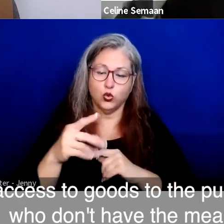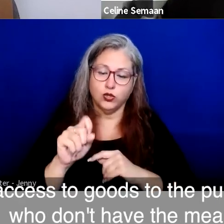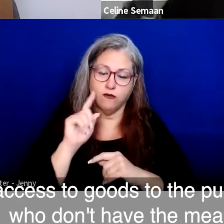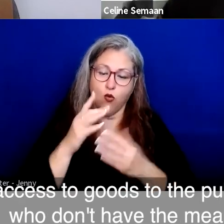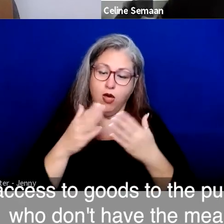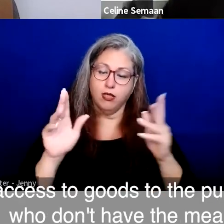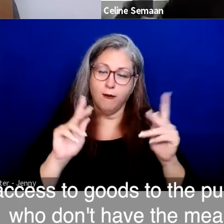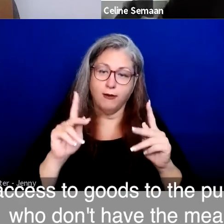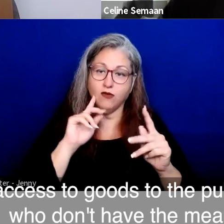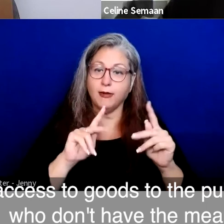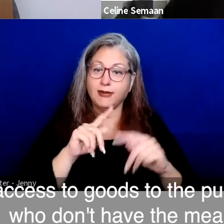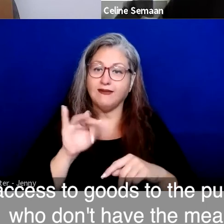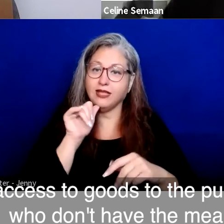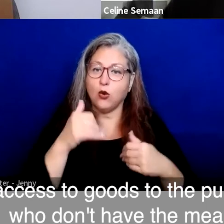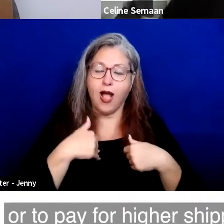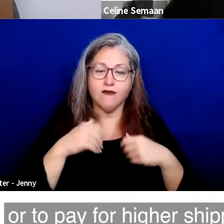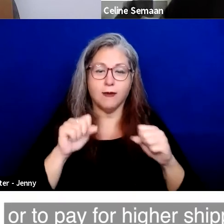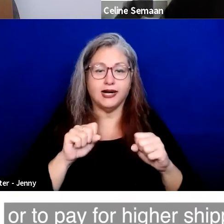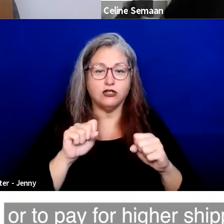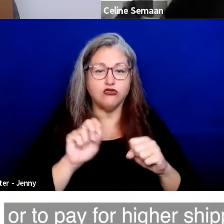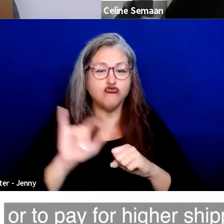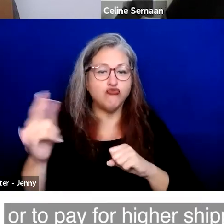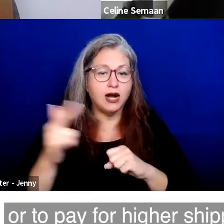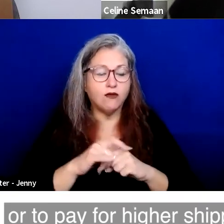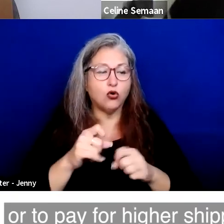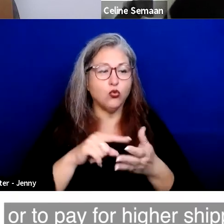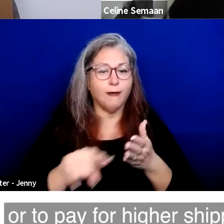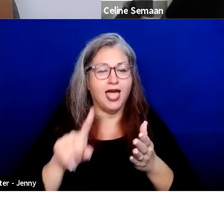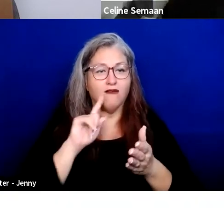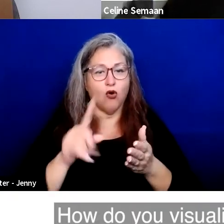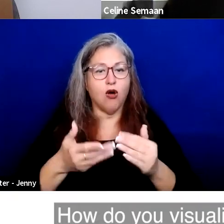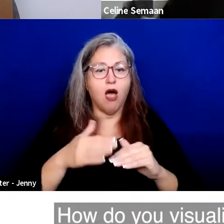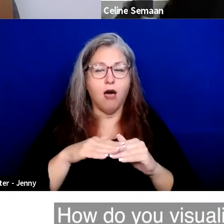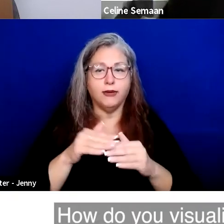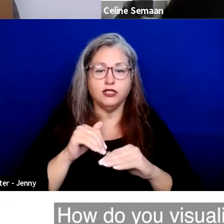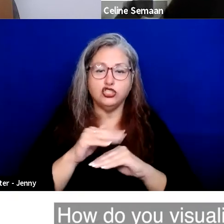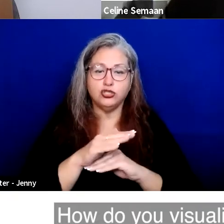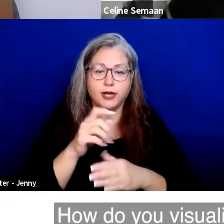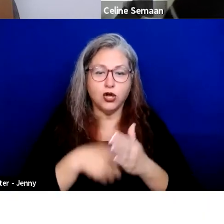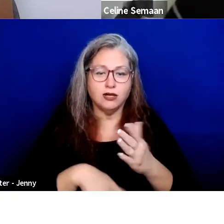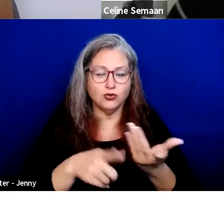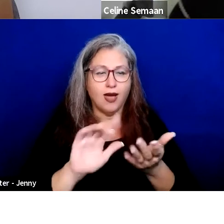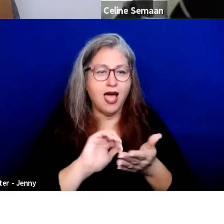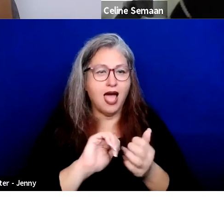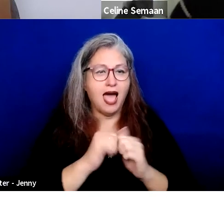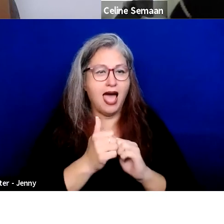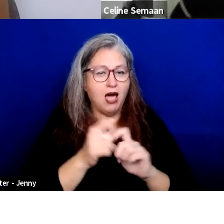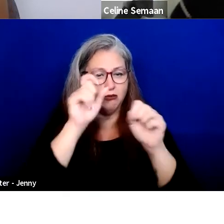public for those who don't have the means to travel or to pay for higher shipping costs? How do you visualize it?